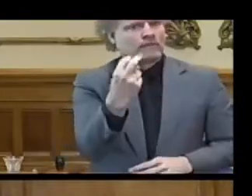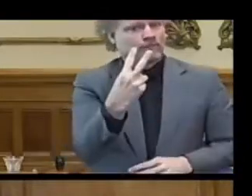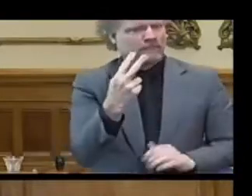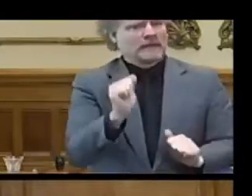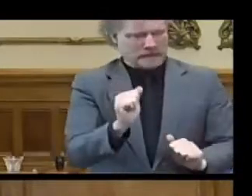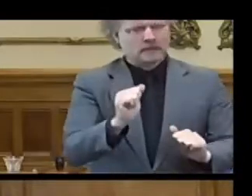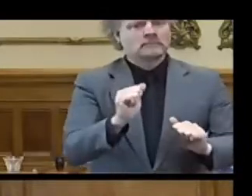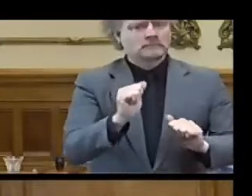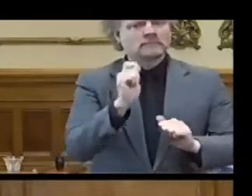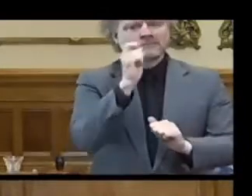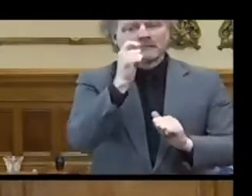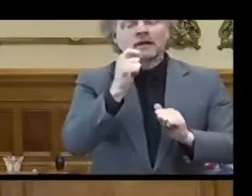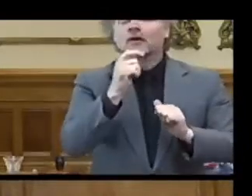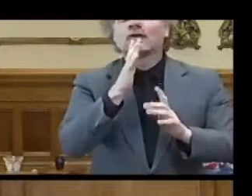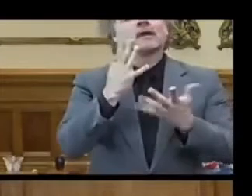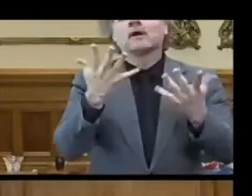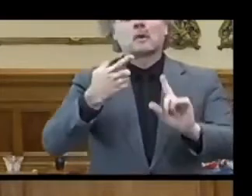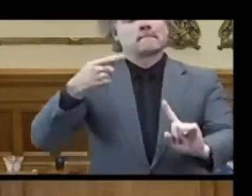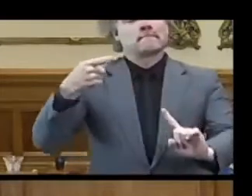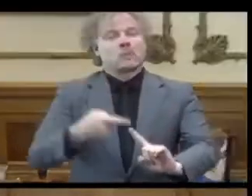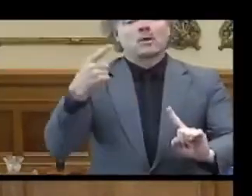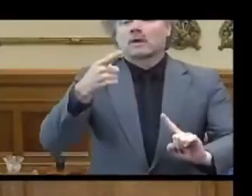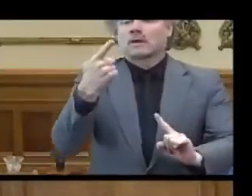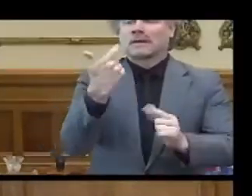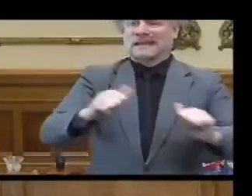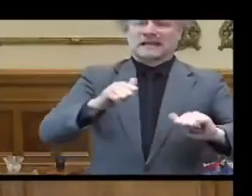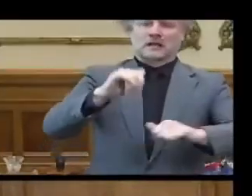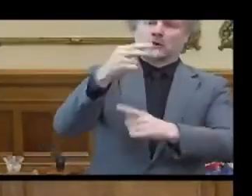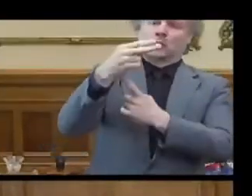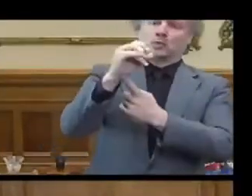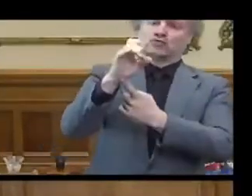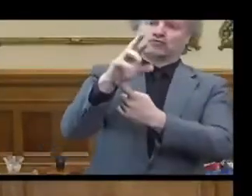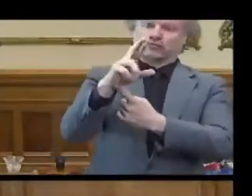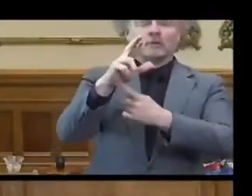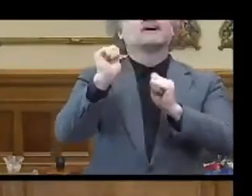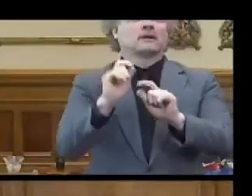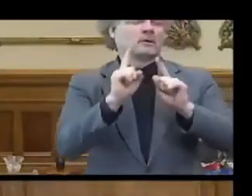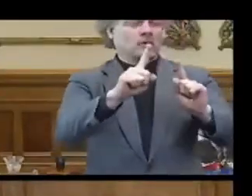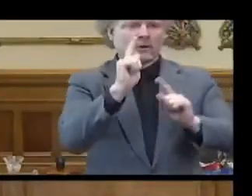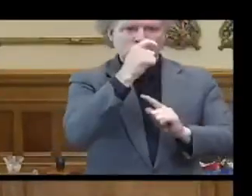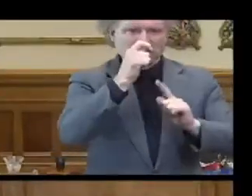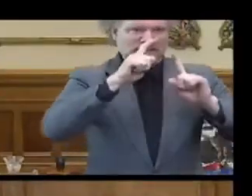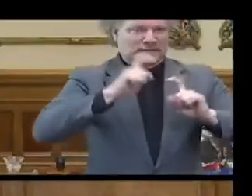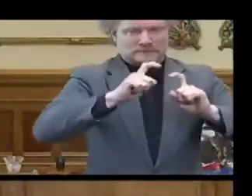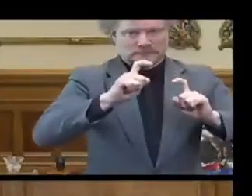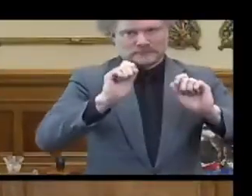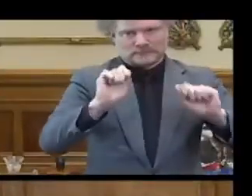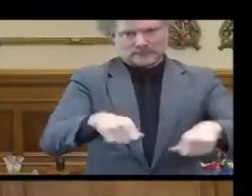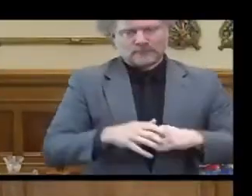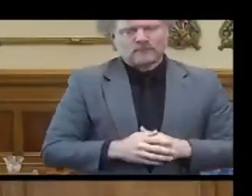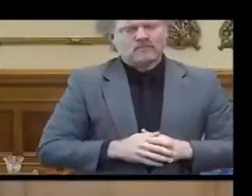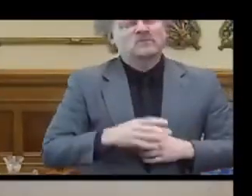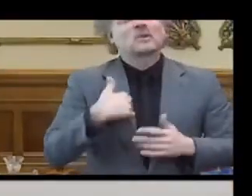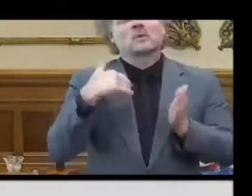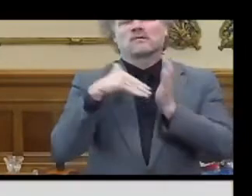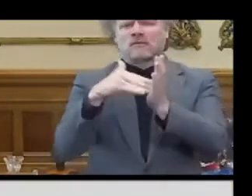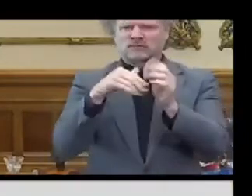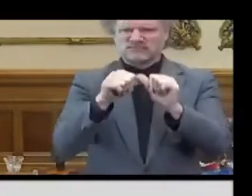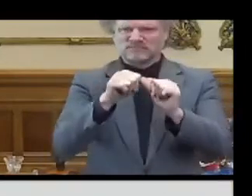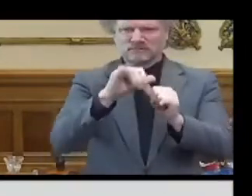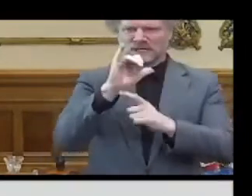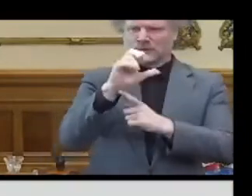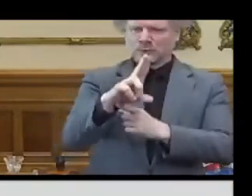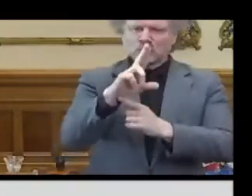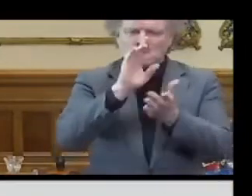sites. The bottom line is that any Hoosier can get tested, period. We continue to maintain our ICU bed